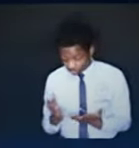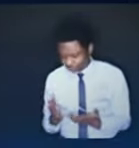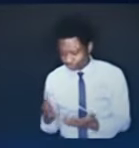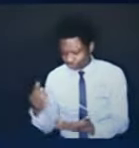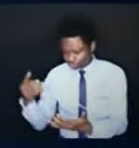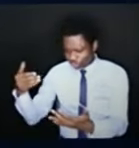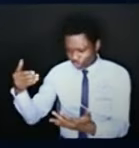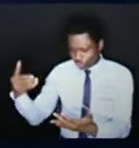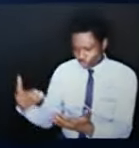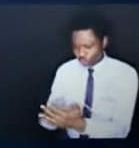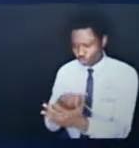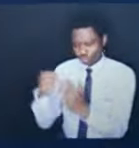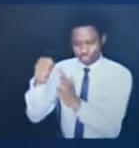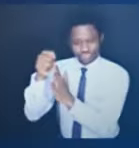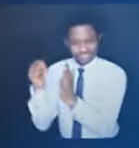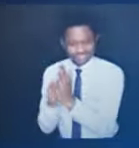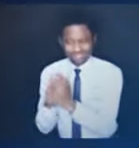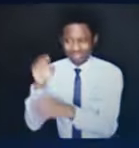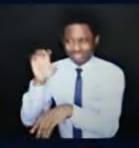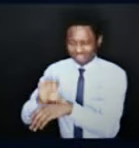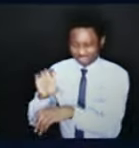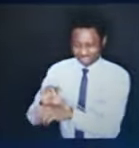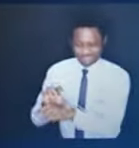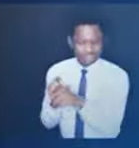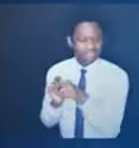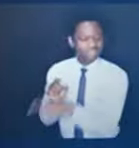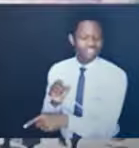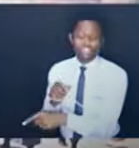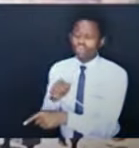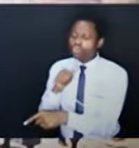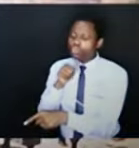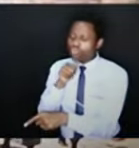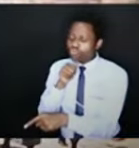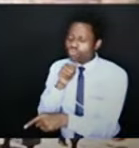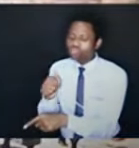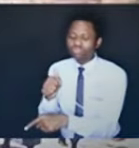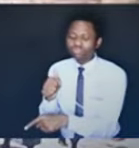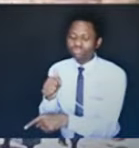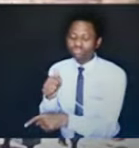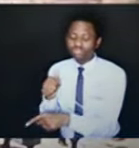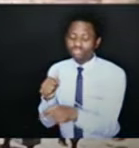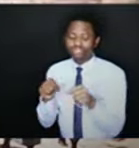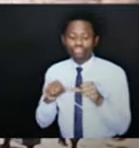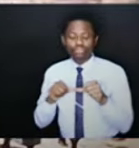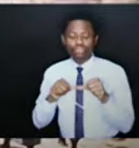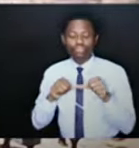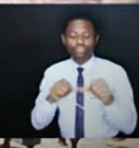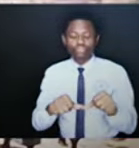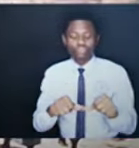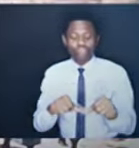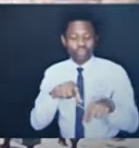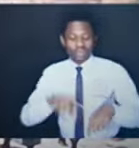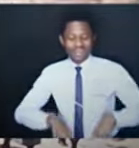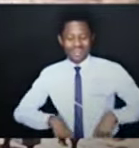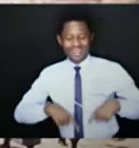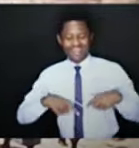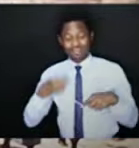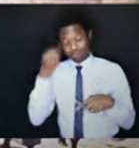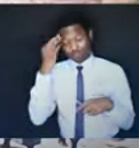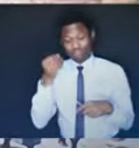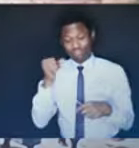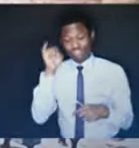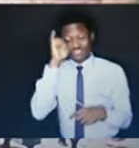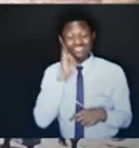church is not a continuation of the life of Israel of old.